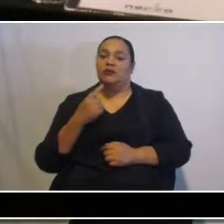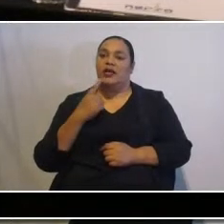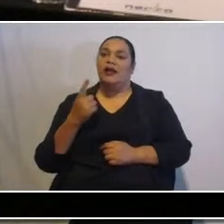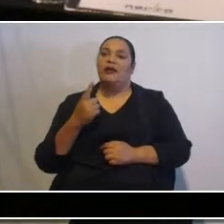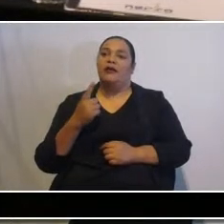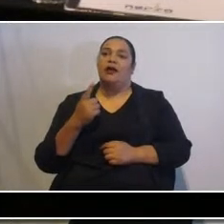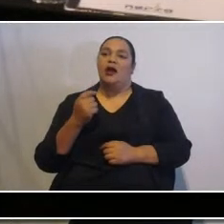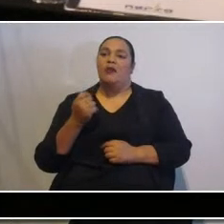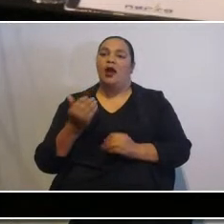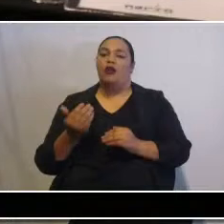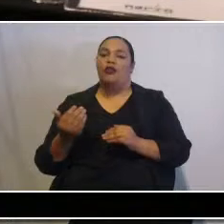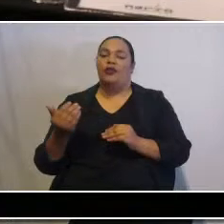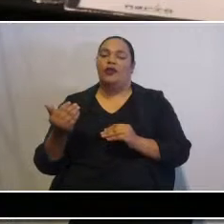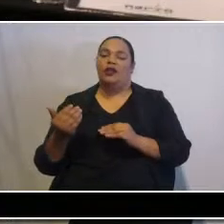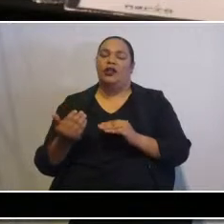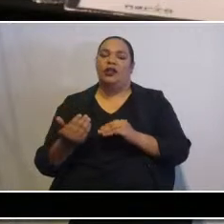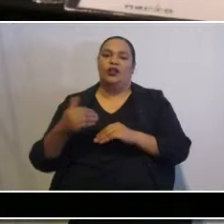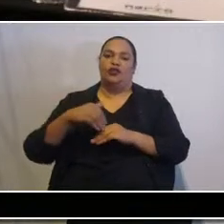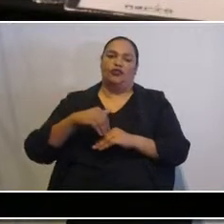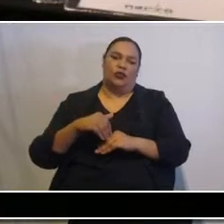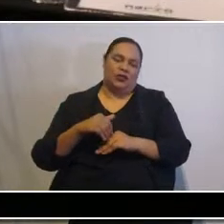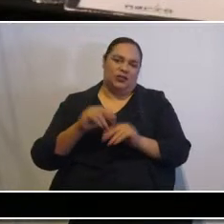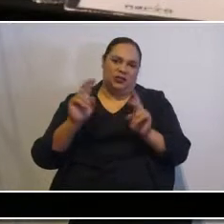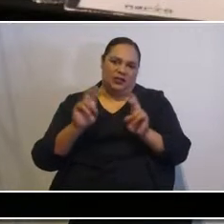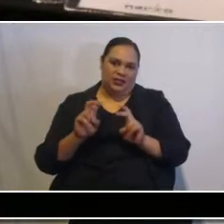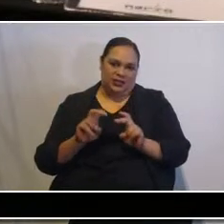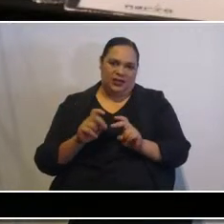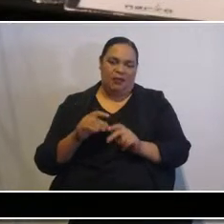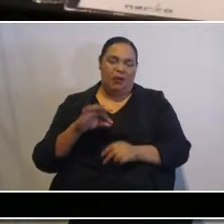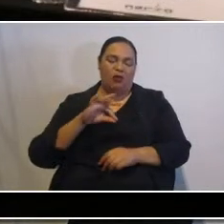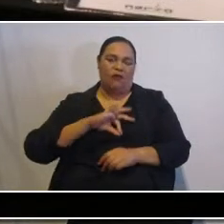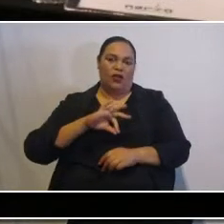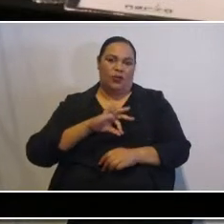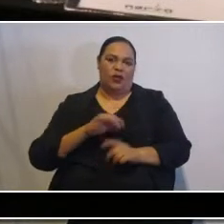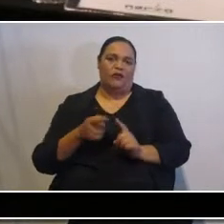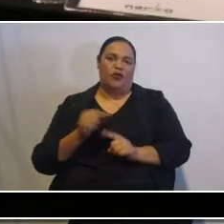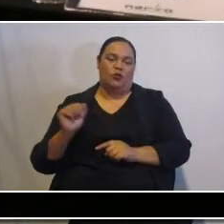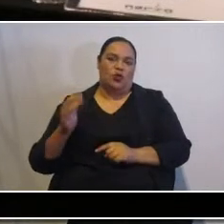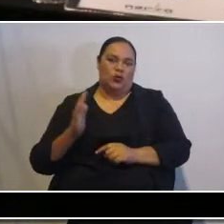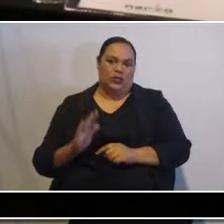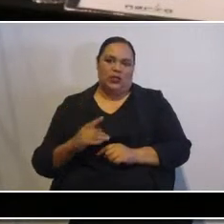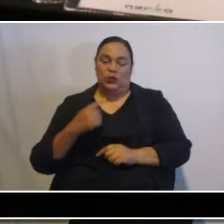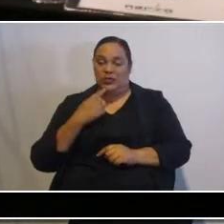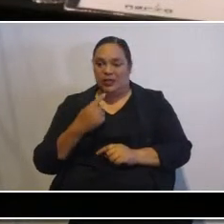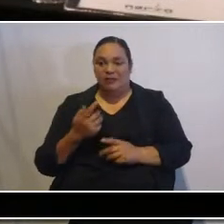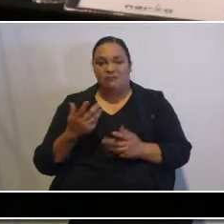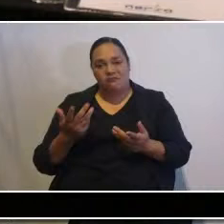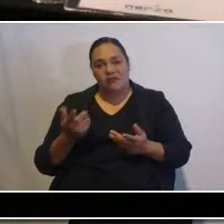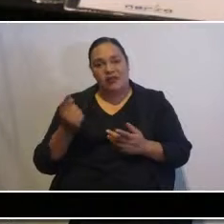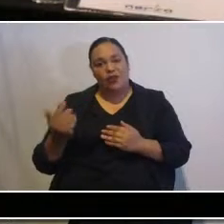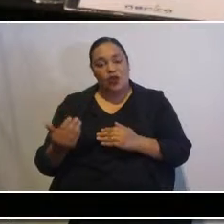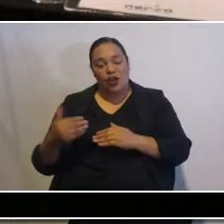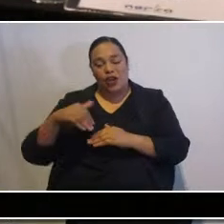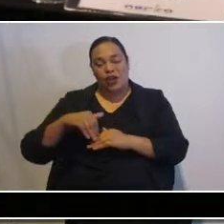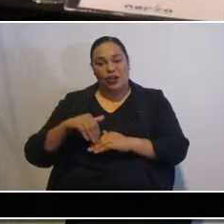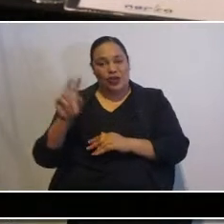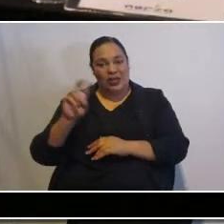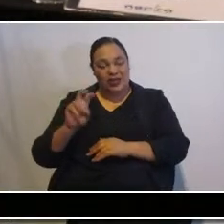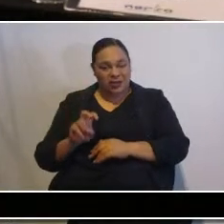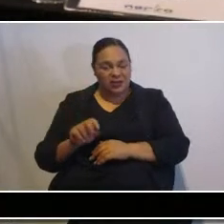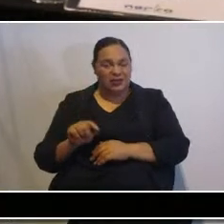of the increase in terms of affordability from their side, to say that the increase